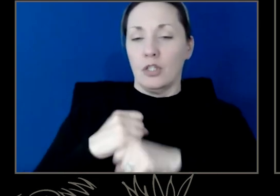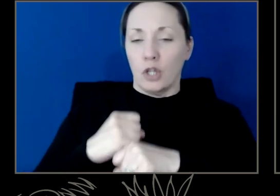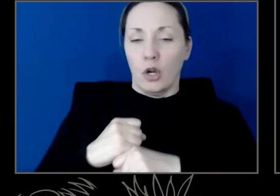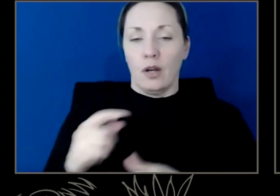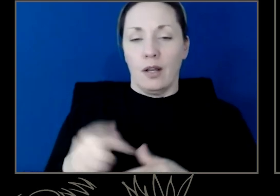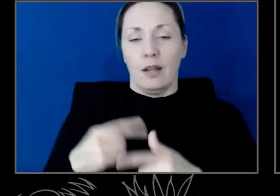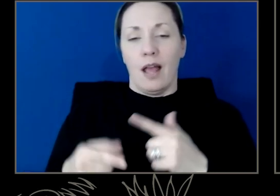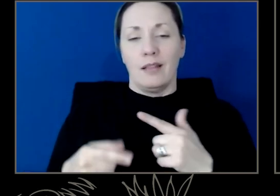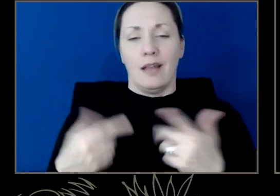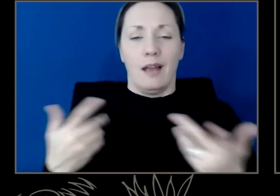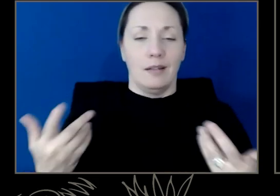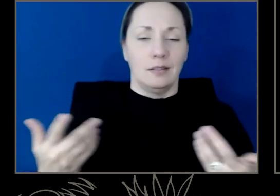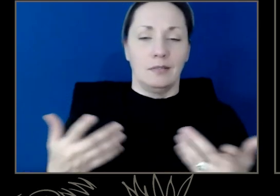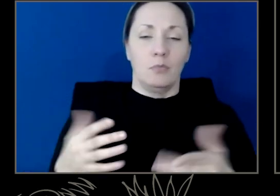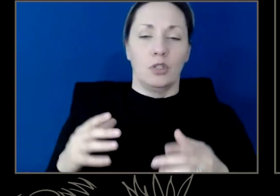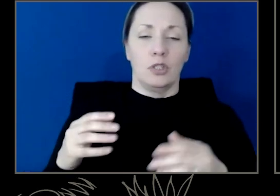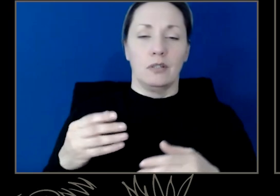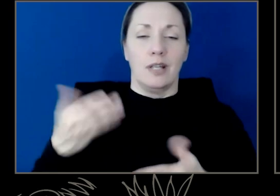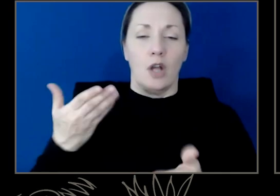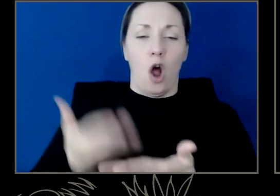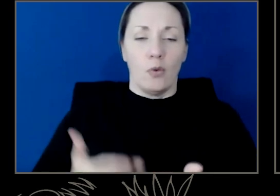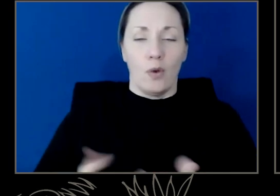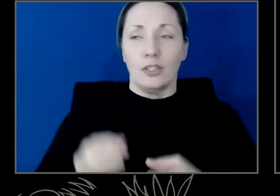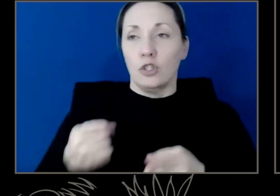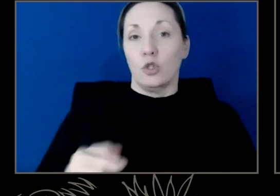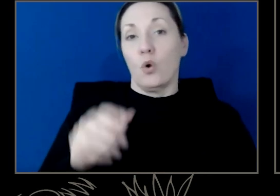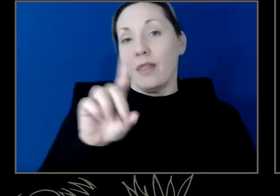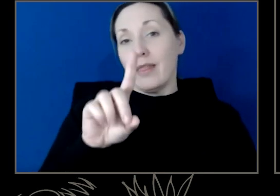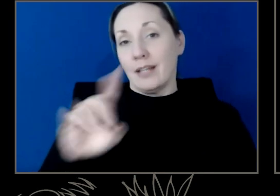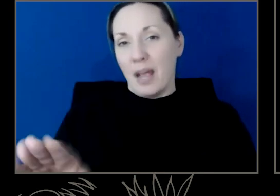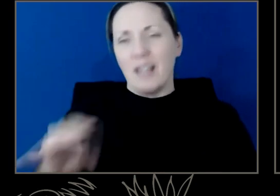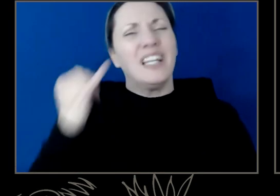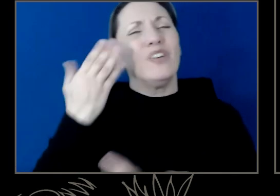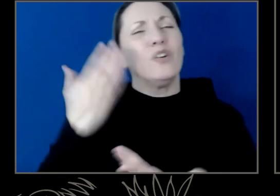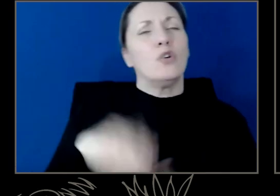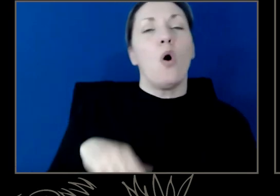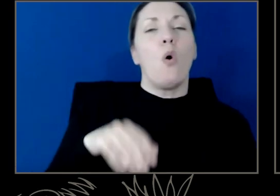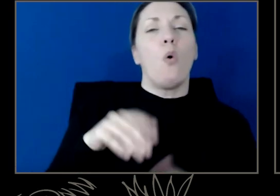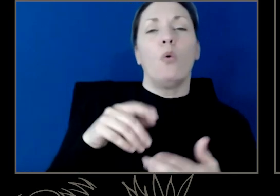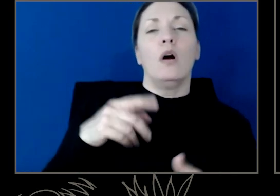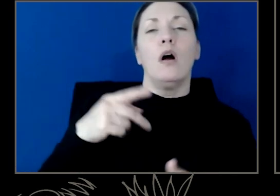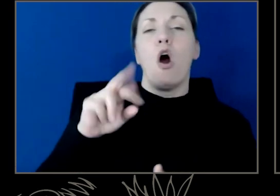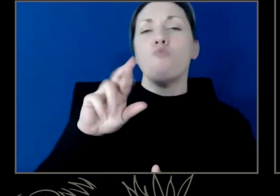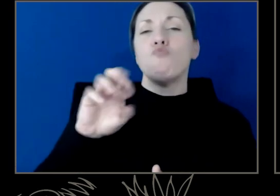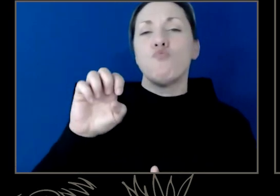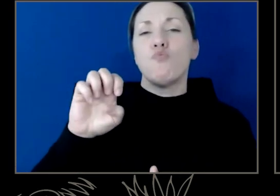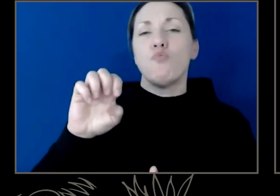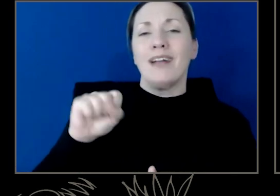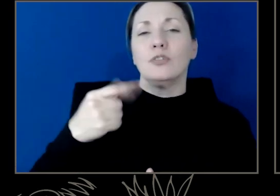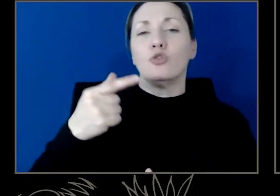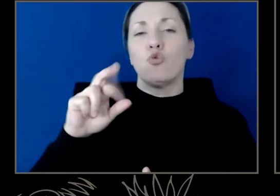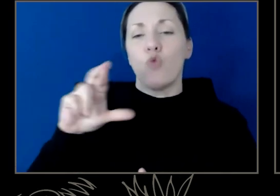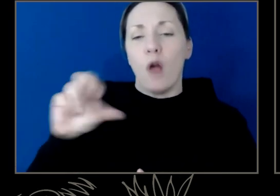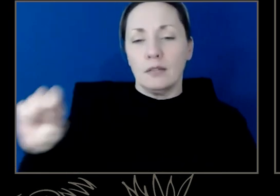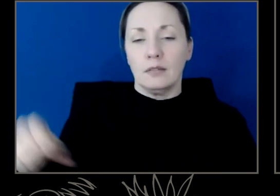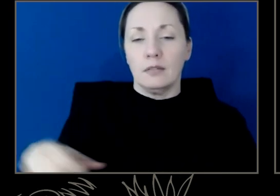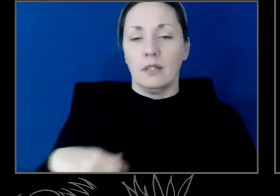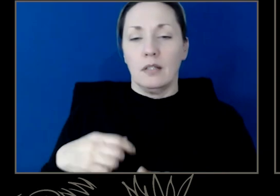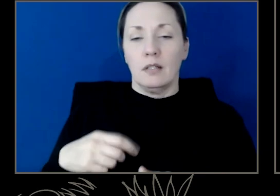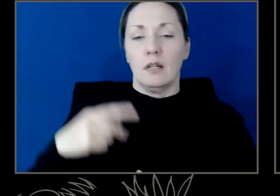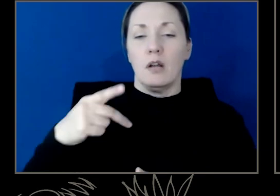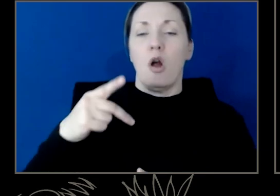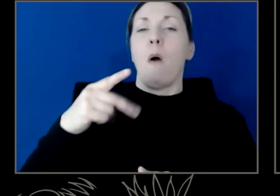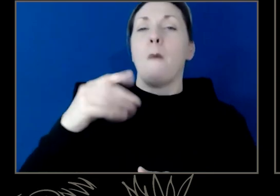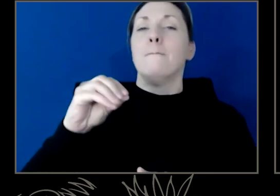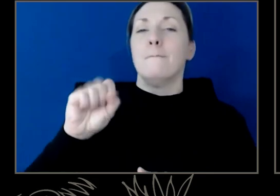with Postgres RLS, it's a way for you to declare who can do what and who can see what at the database schema